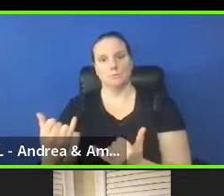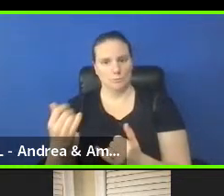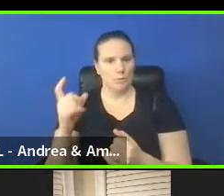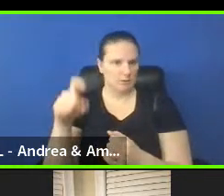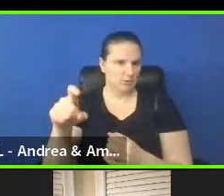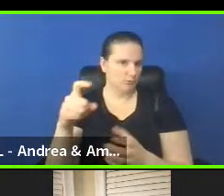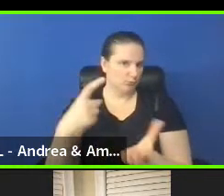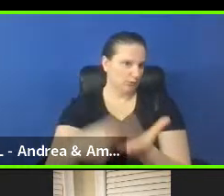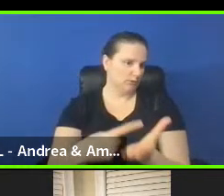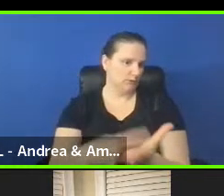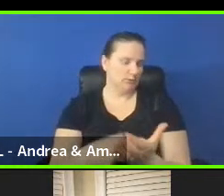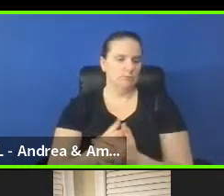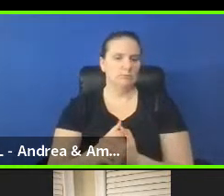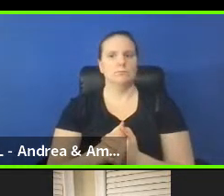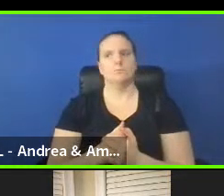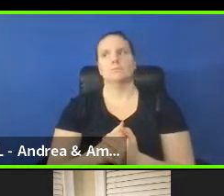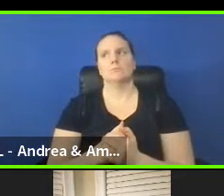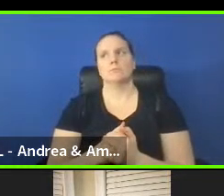need to,